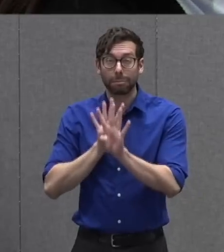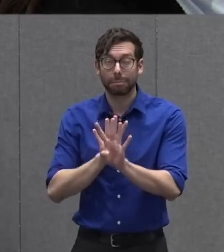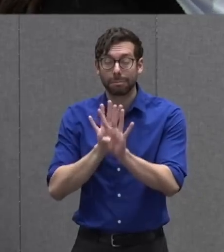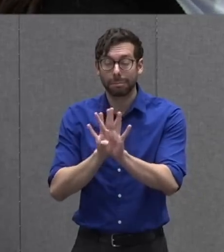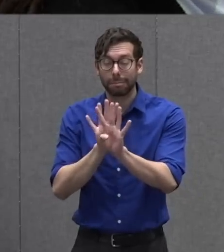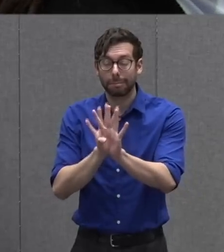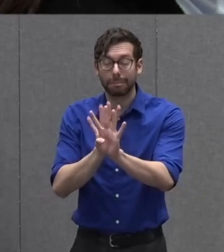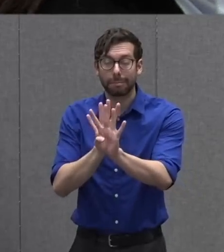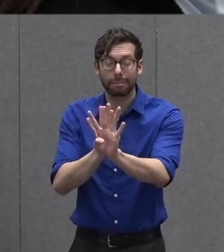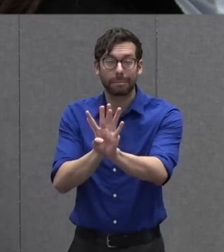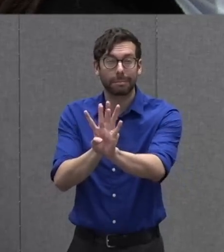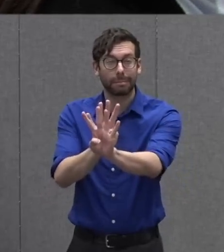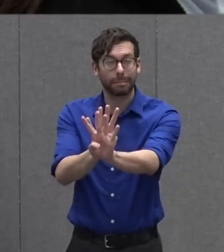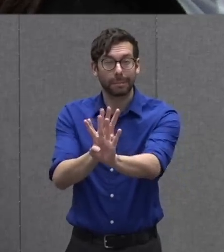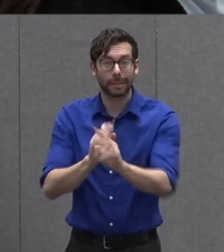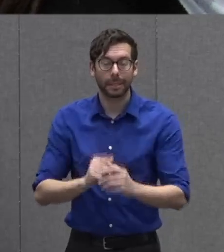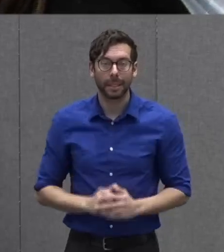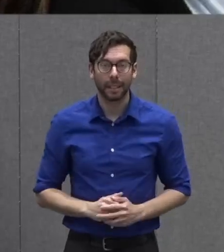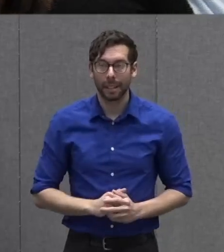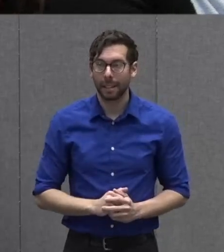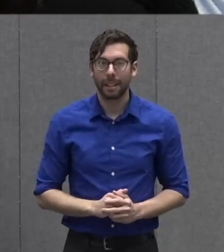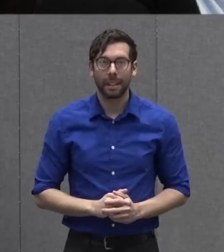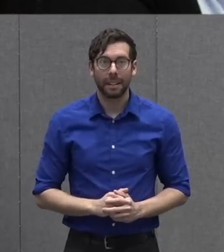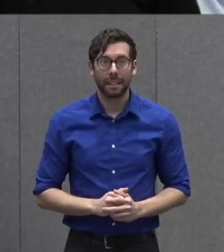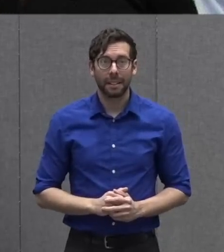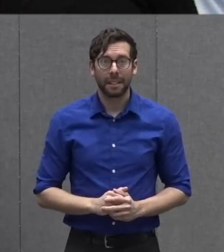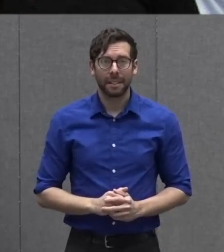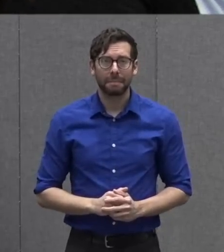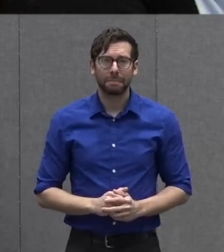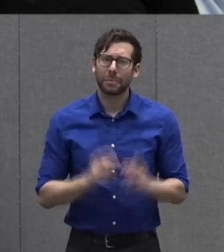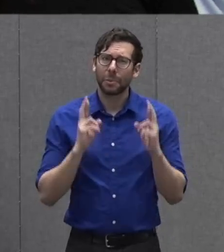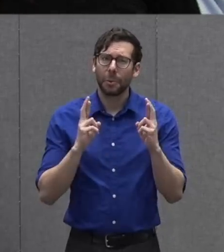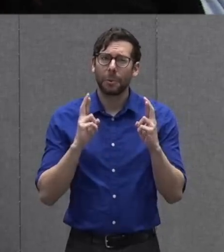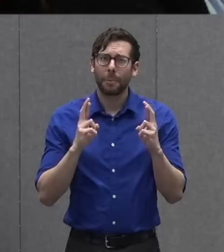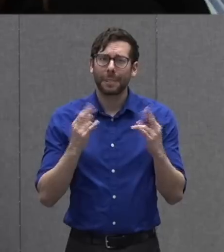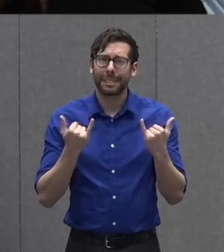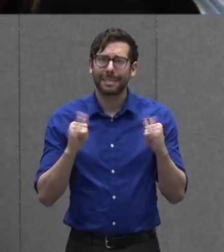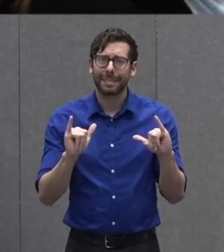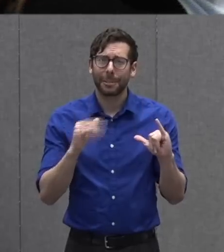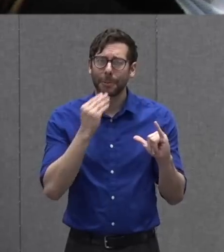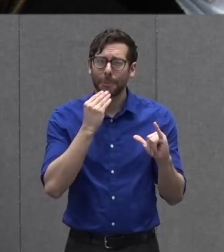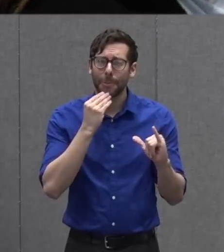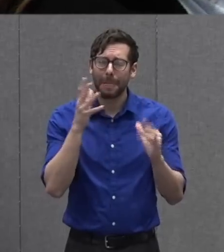that picnic. I hope there's still some food for them.